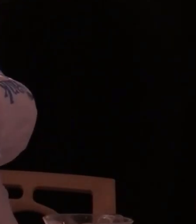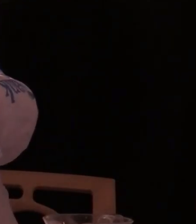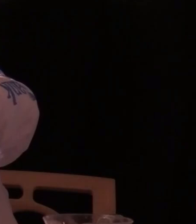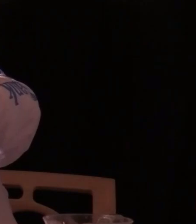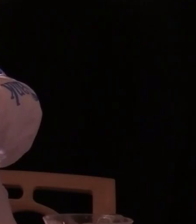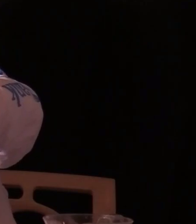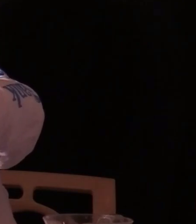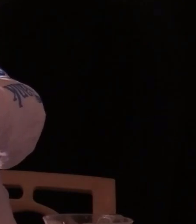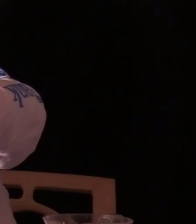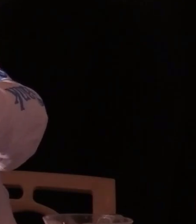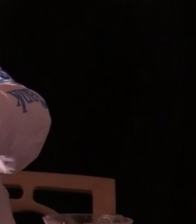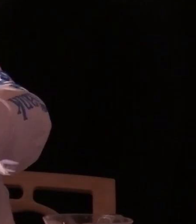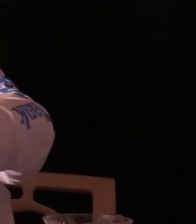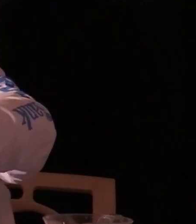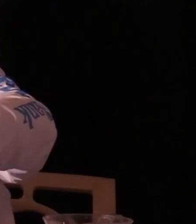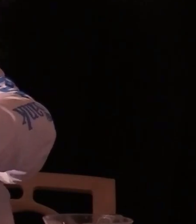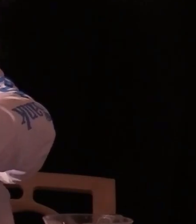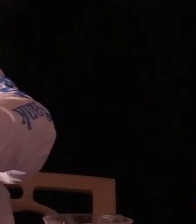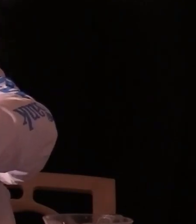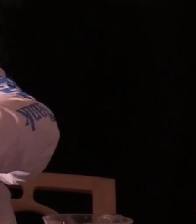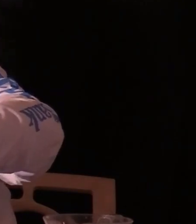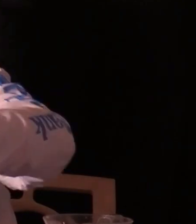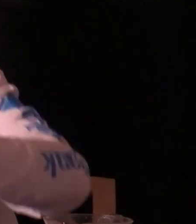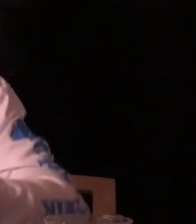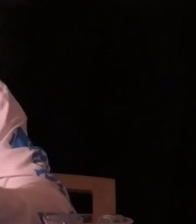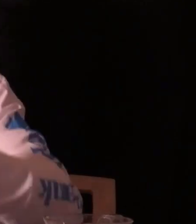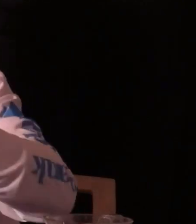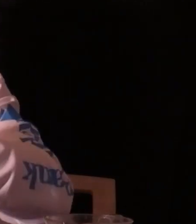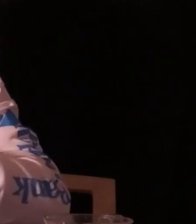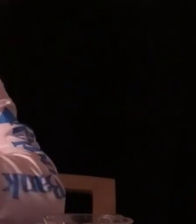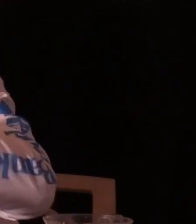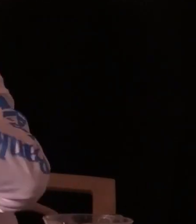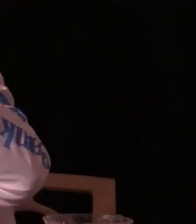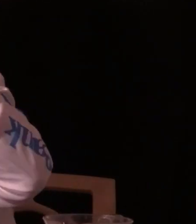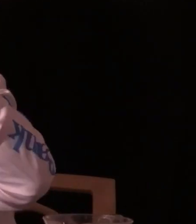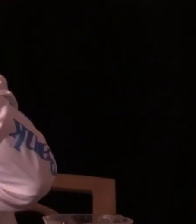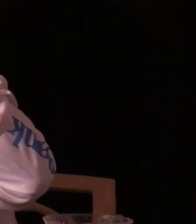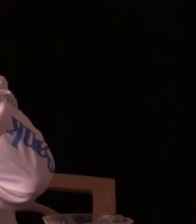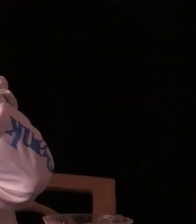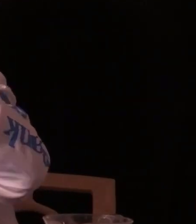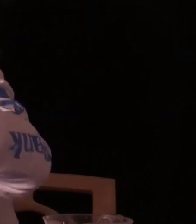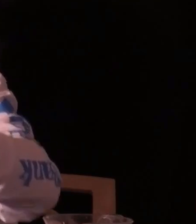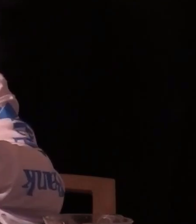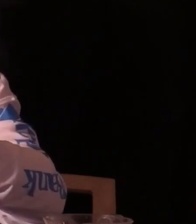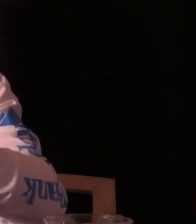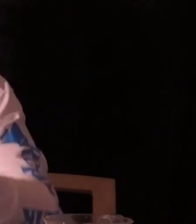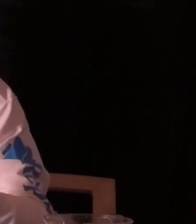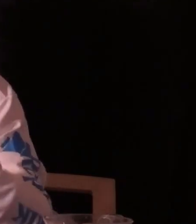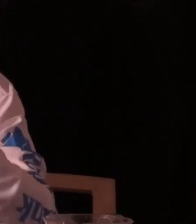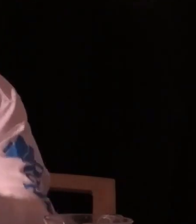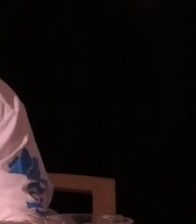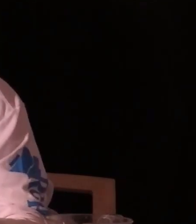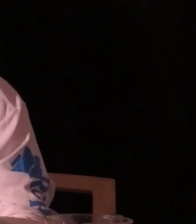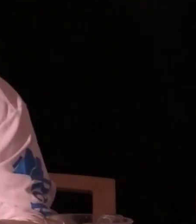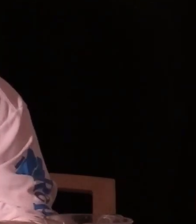fishing component of it, and we're showcasing our Coast Guard, the safety of it.